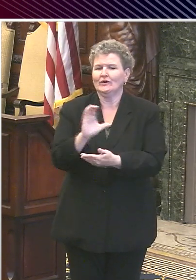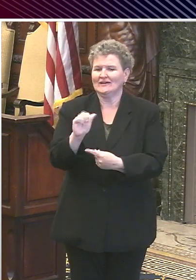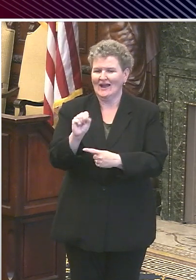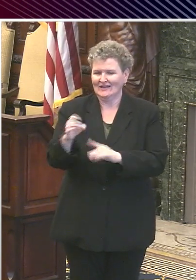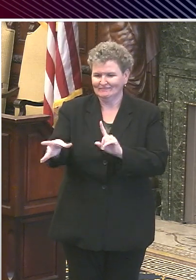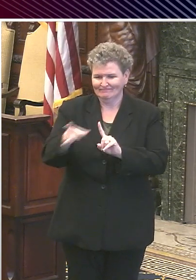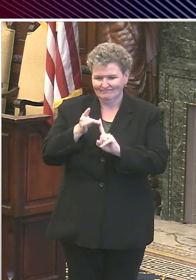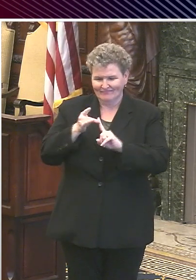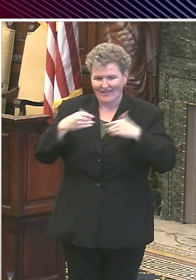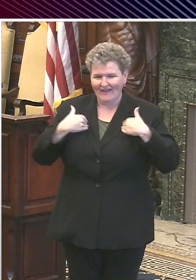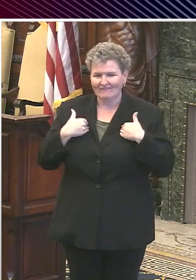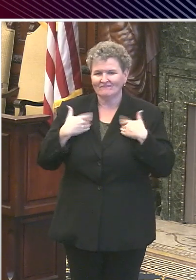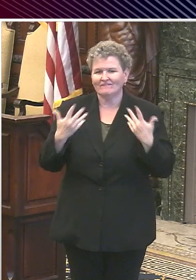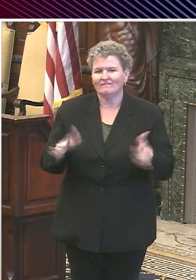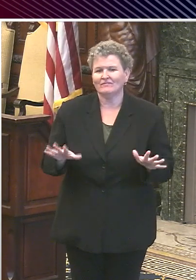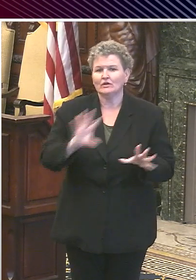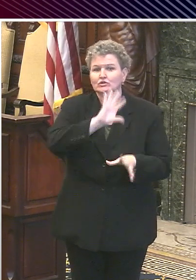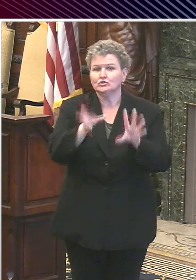residents, bringing this to a total of